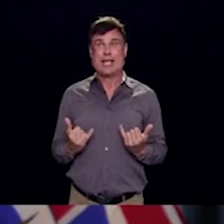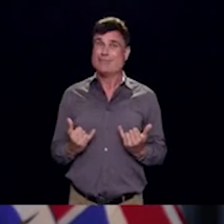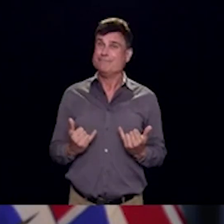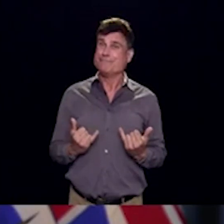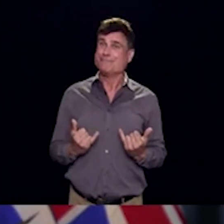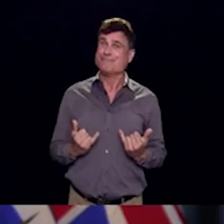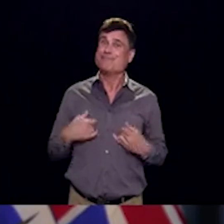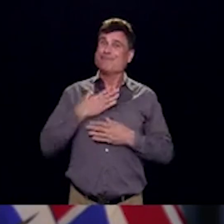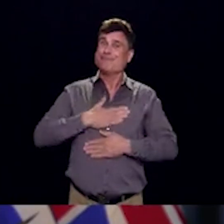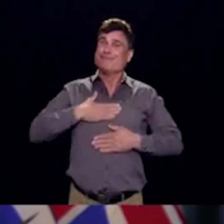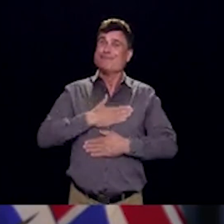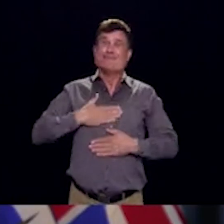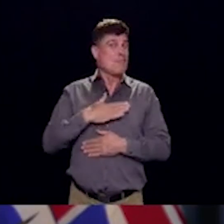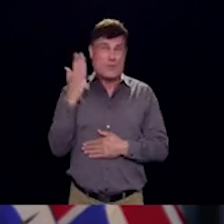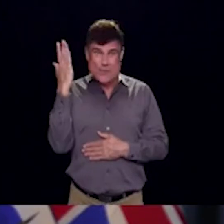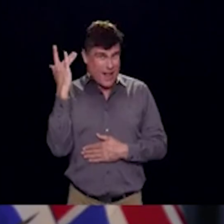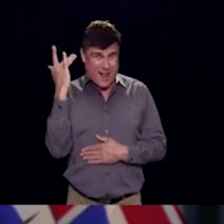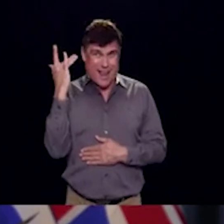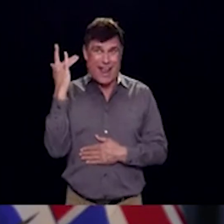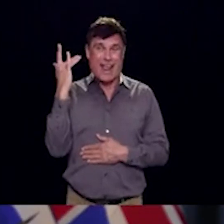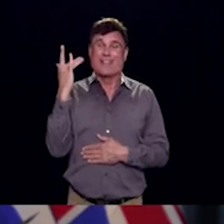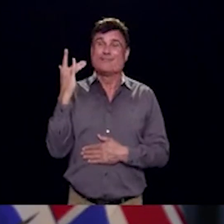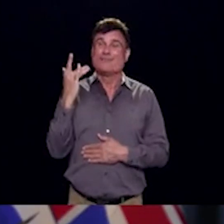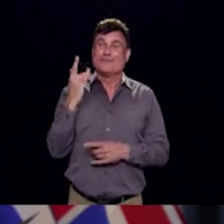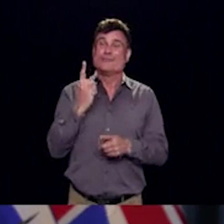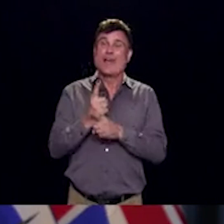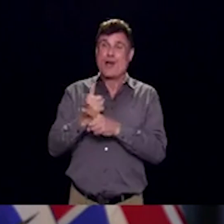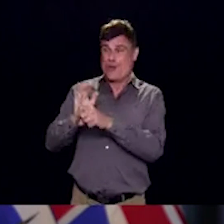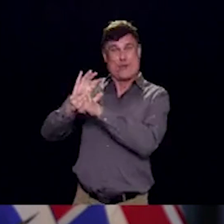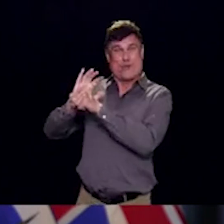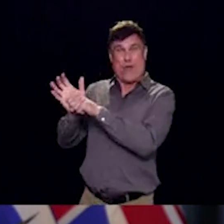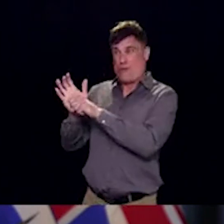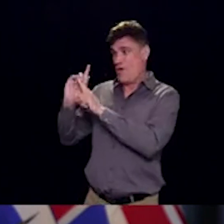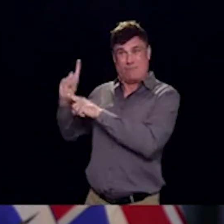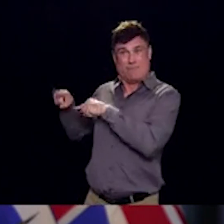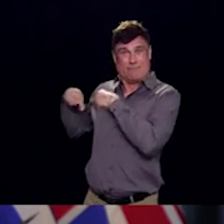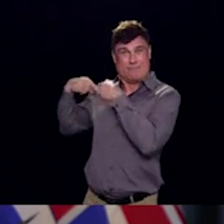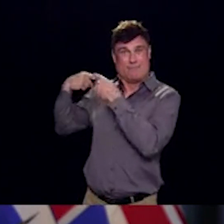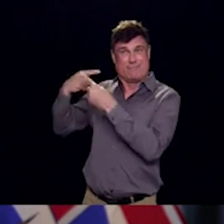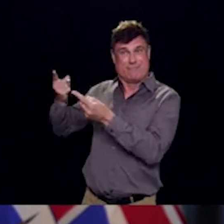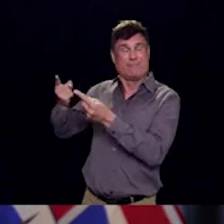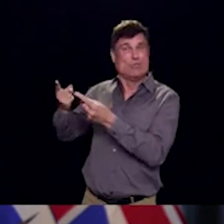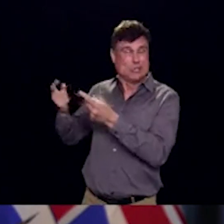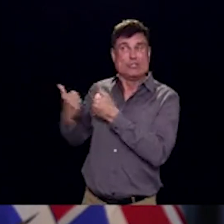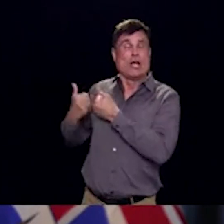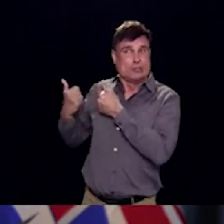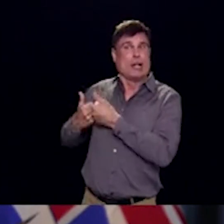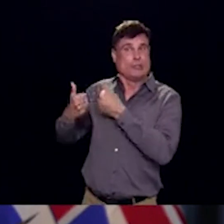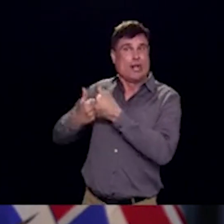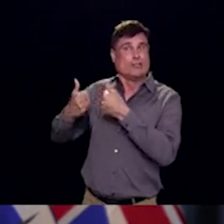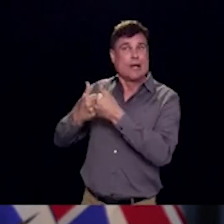As we all know, the COVID-19 pandemic has put us all to the test, and this has been particularly the case with our elders